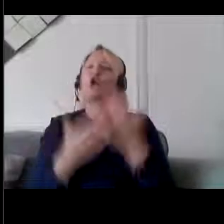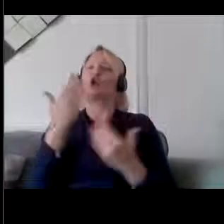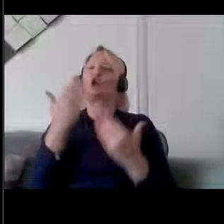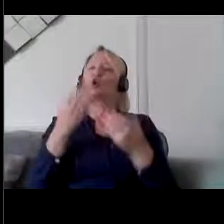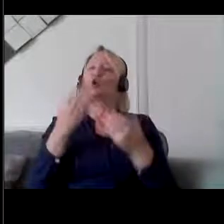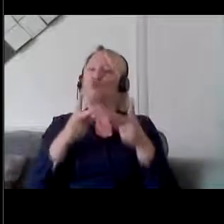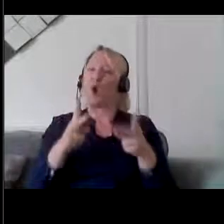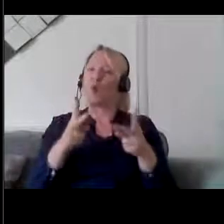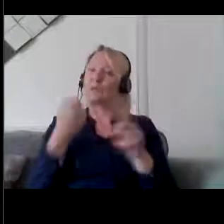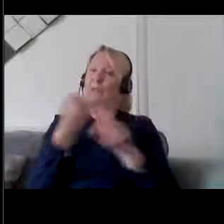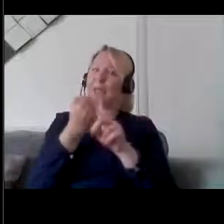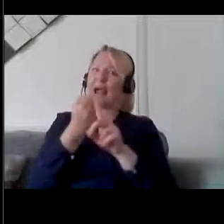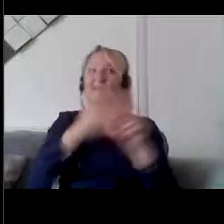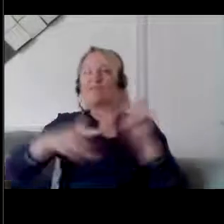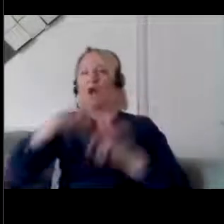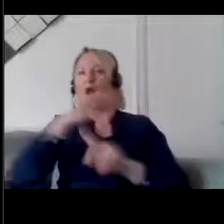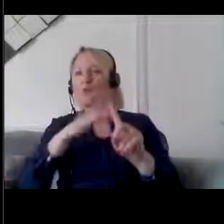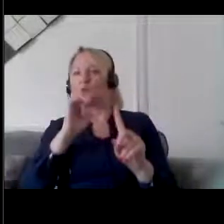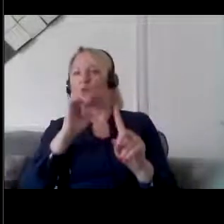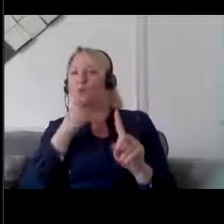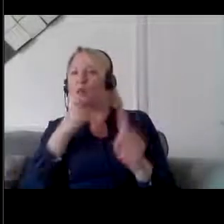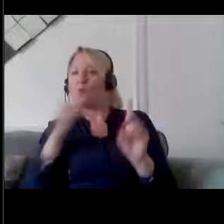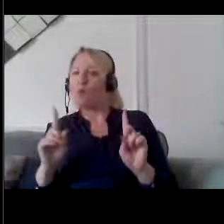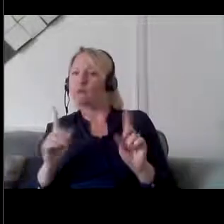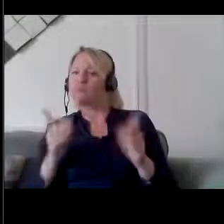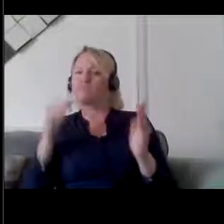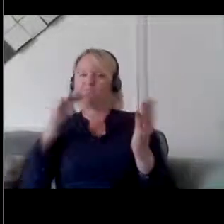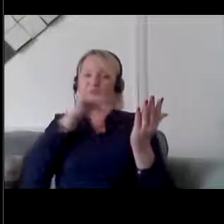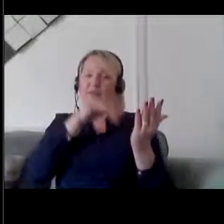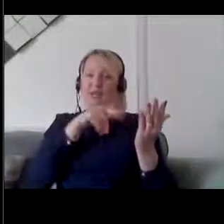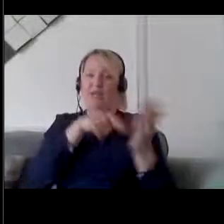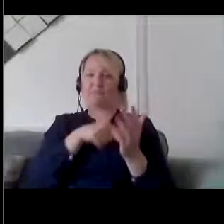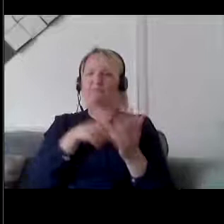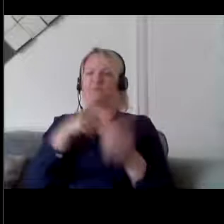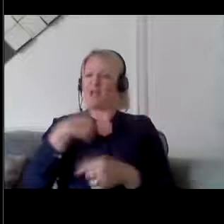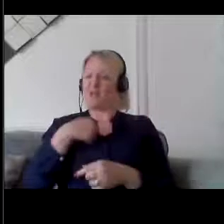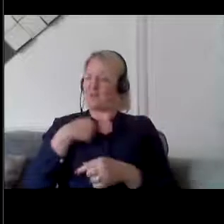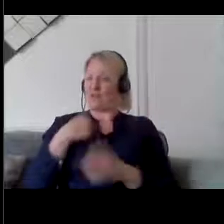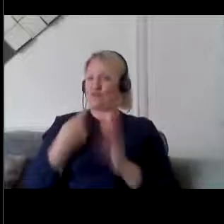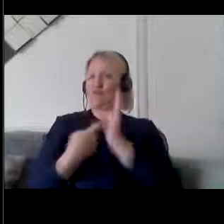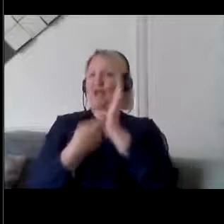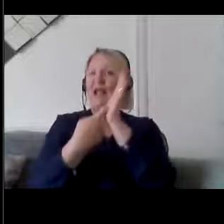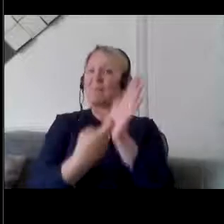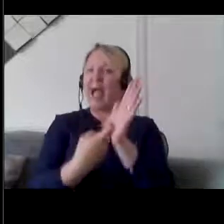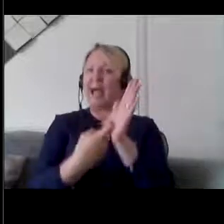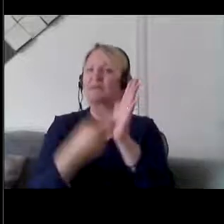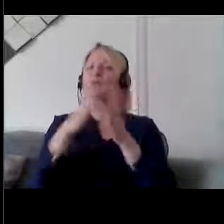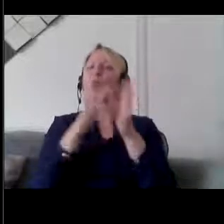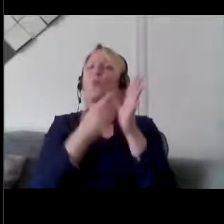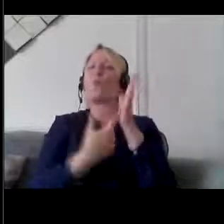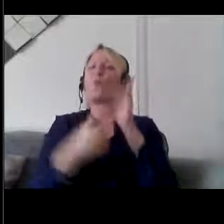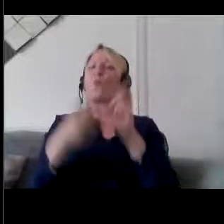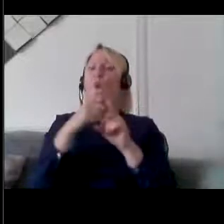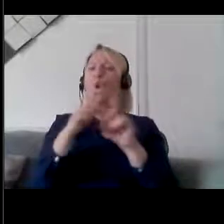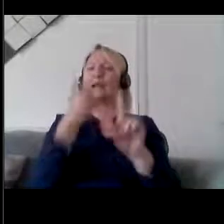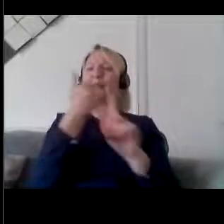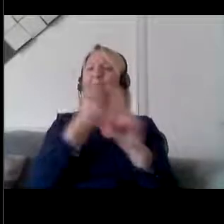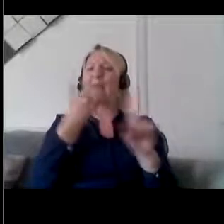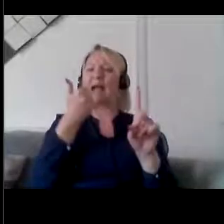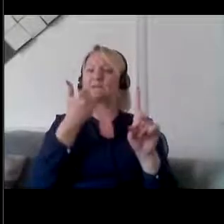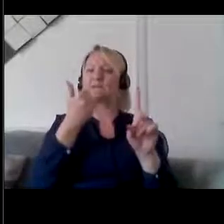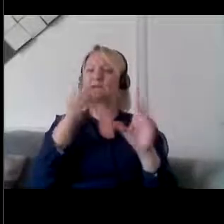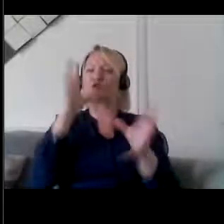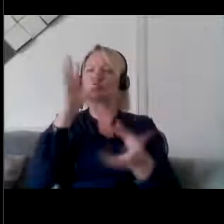environment. And if I could recommend one document to you, it would be the Ward Impact Summary, or several summaries.